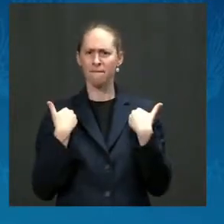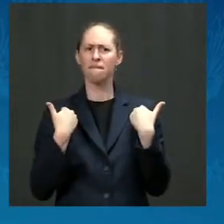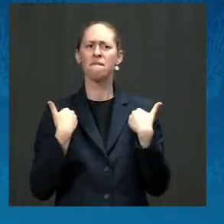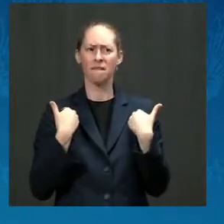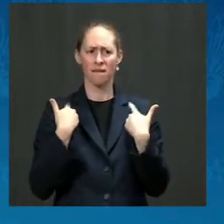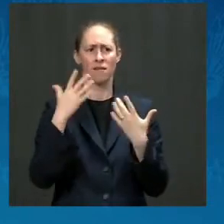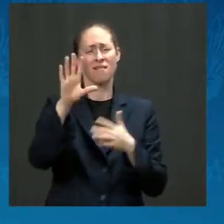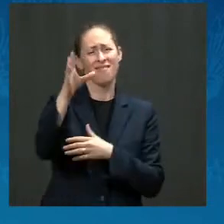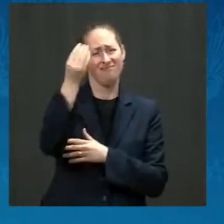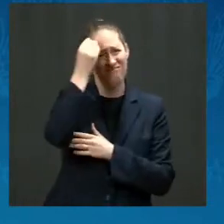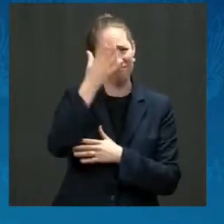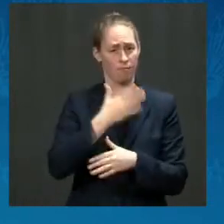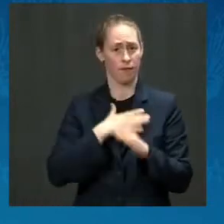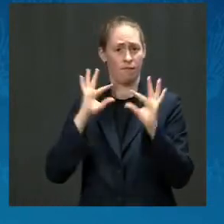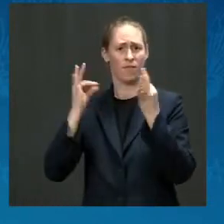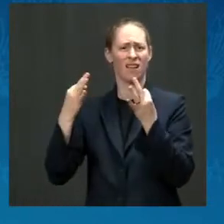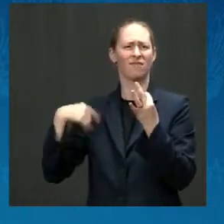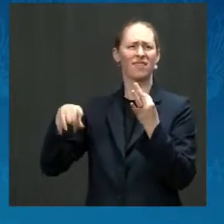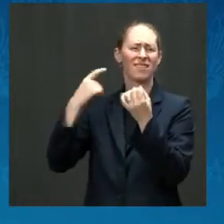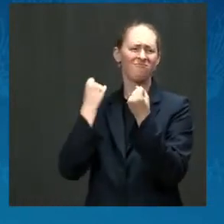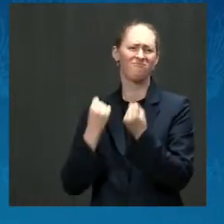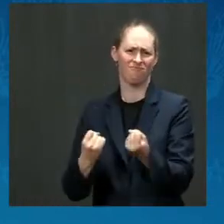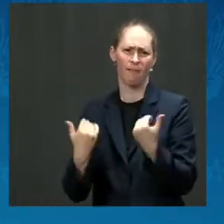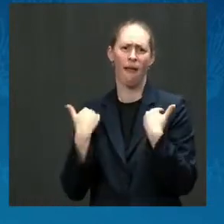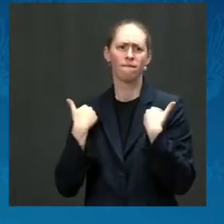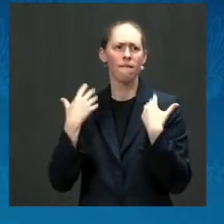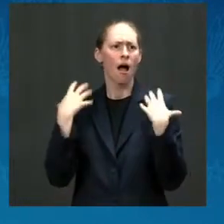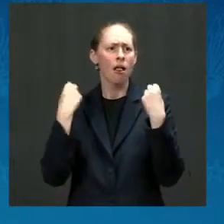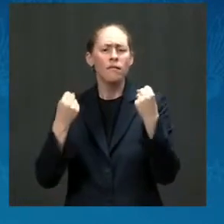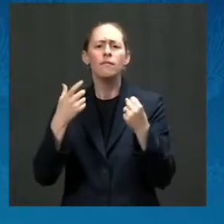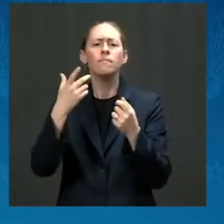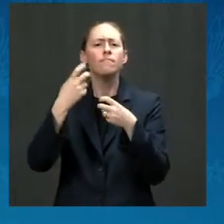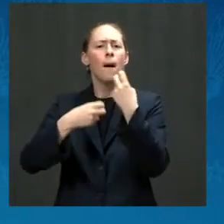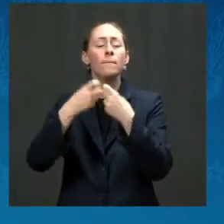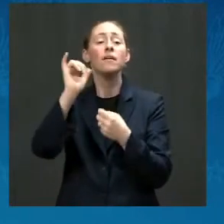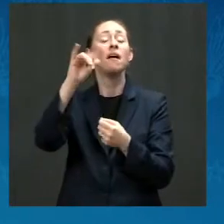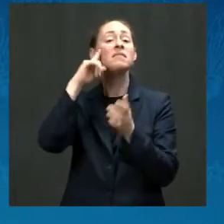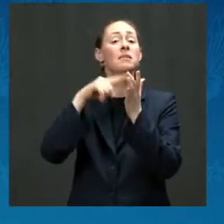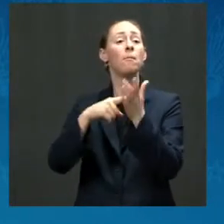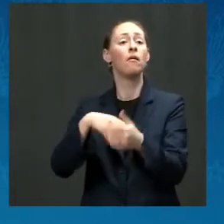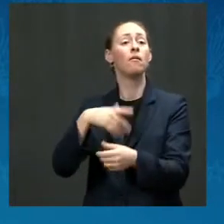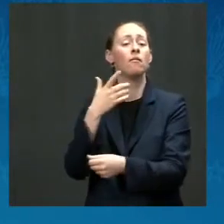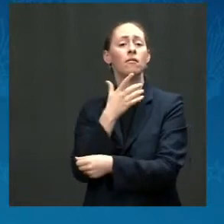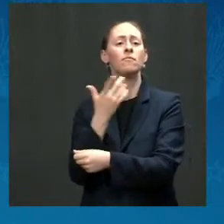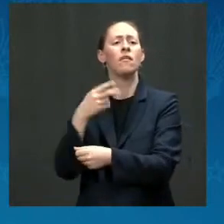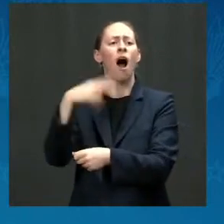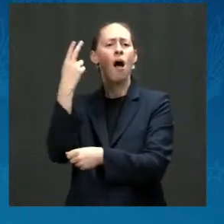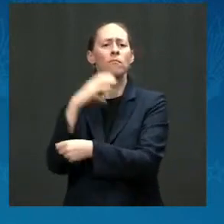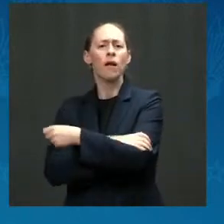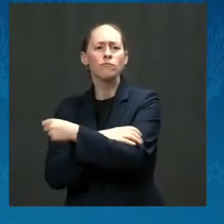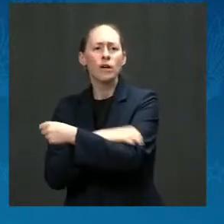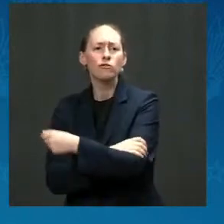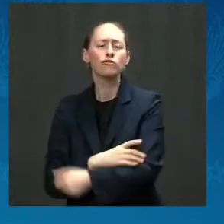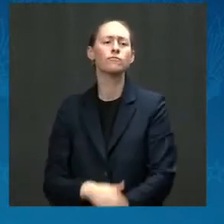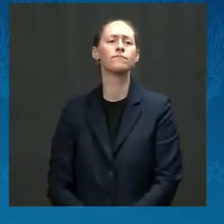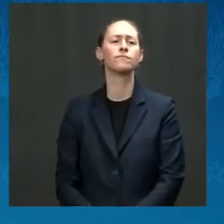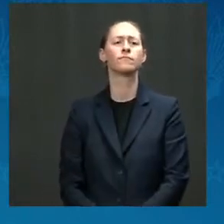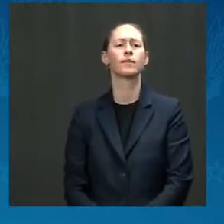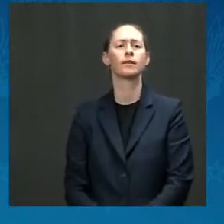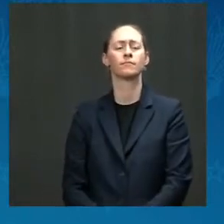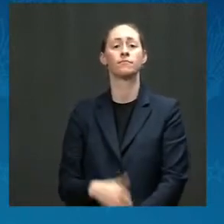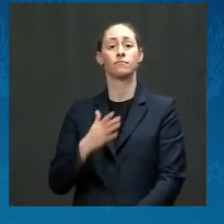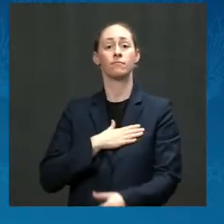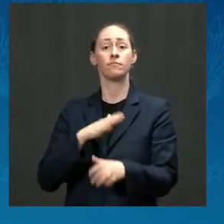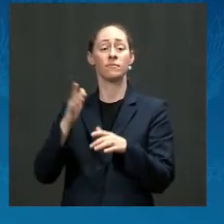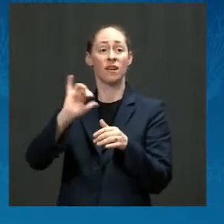blood pressure to my asthma. Olivia doesn't even have a spleen, which is another long story. My family needs health